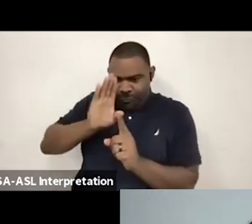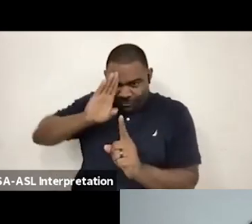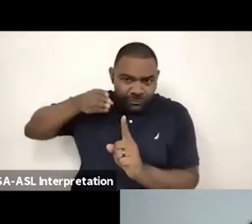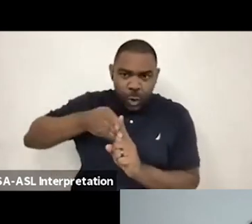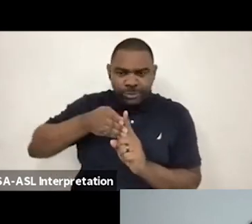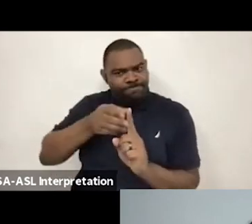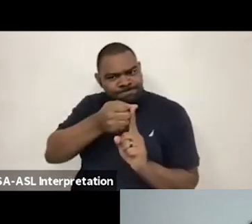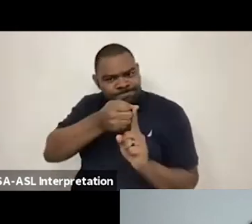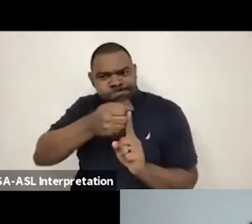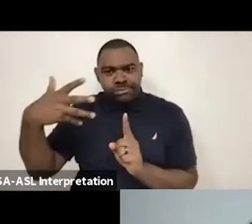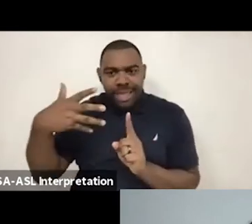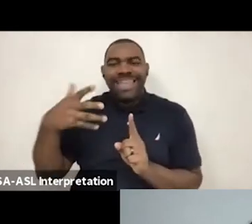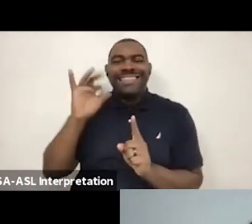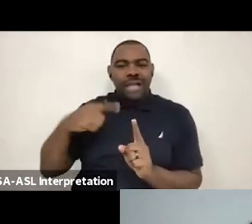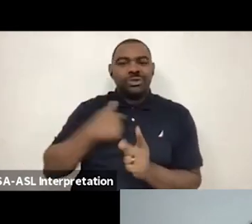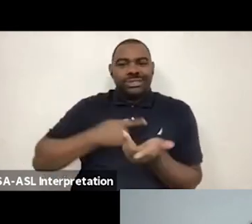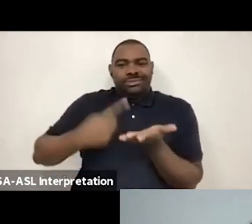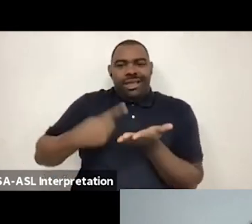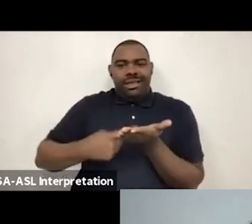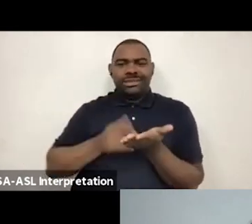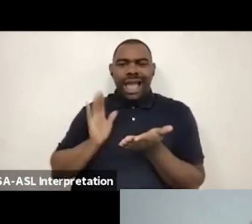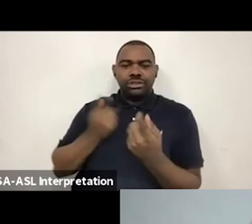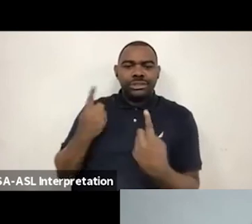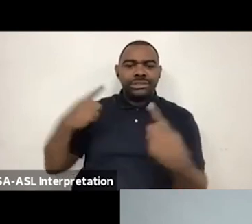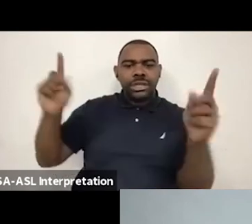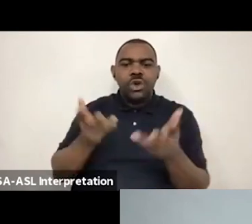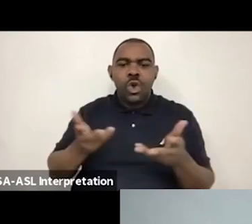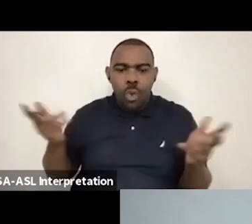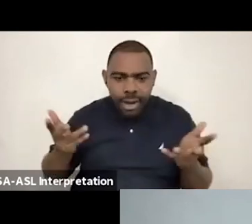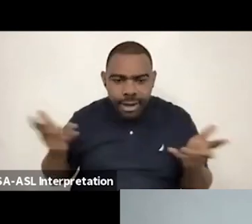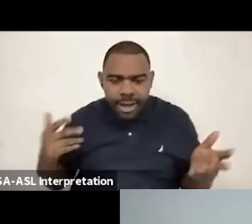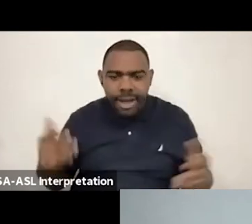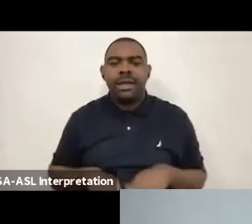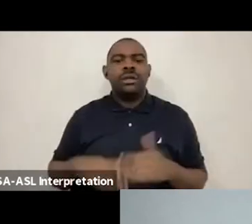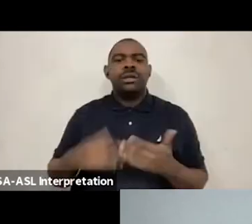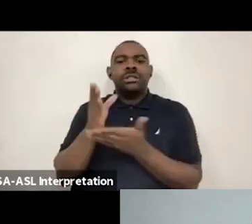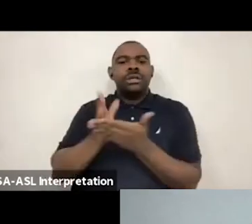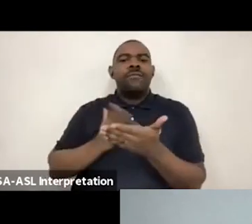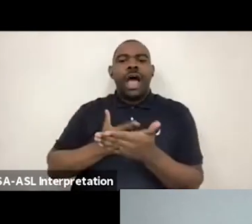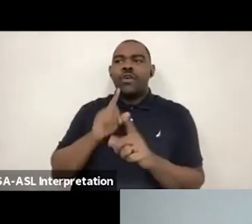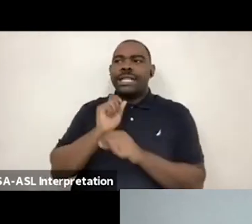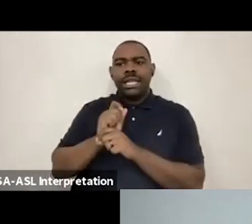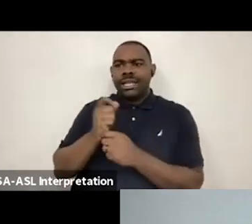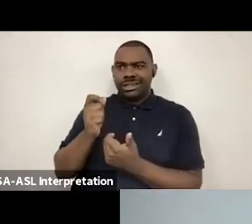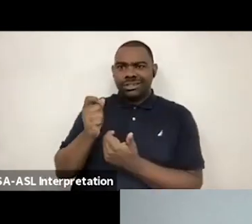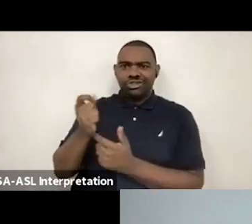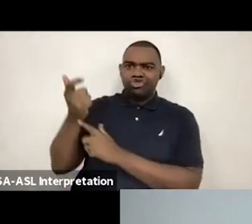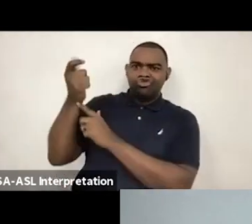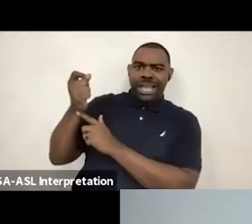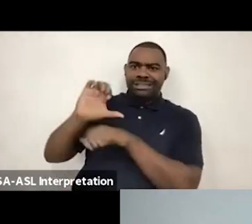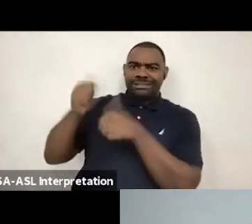we talk about when we come together. We talk about what are our successes. We talk about what are some of our